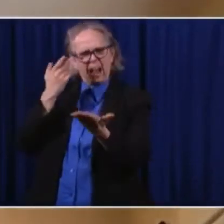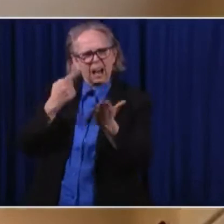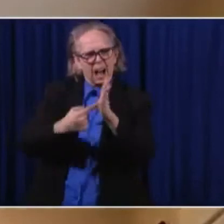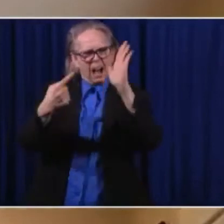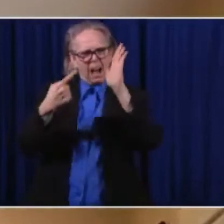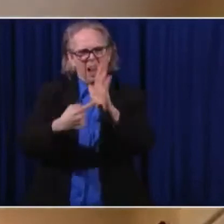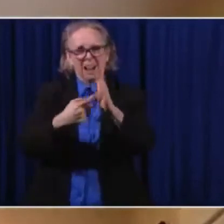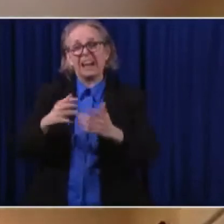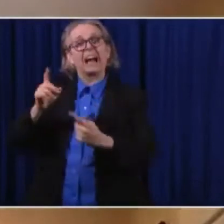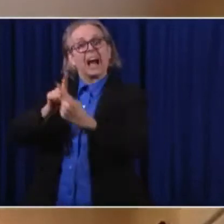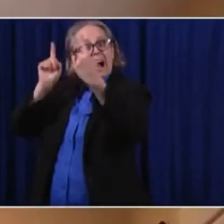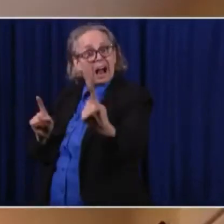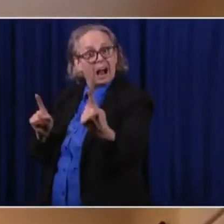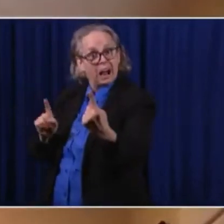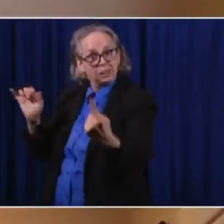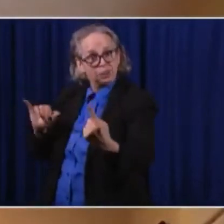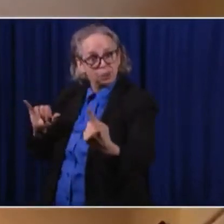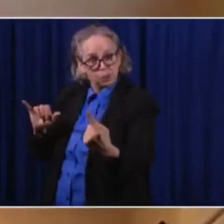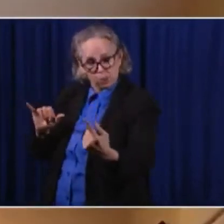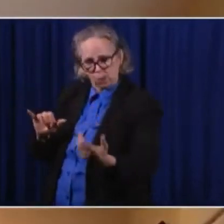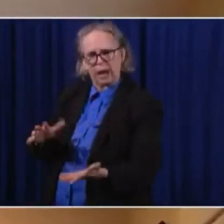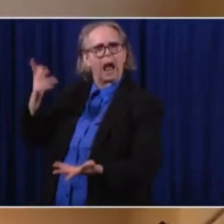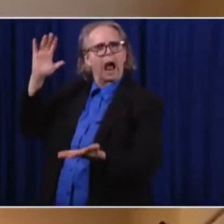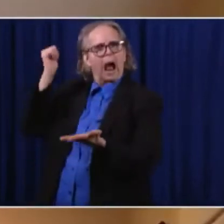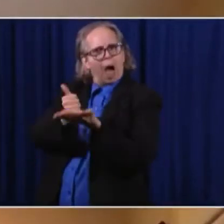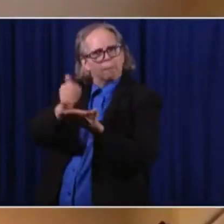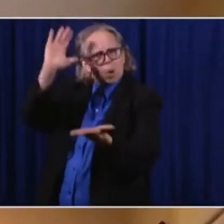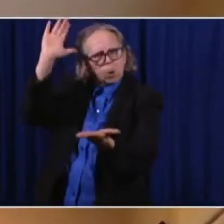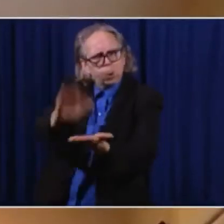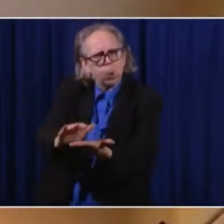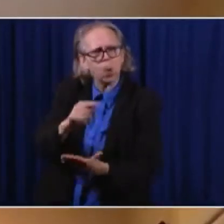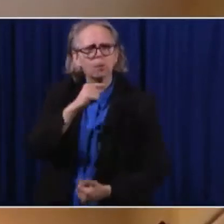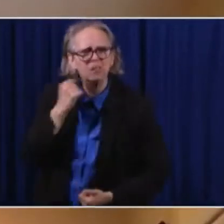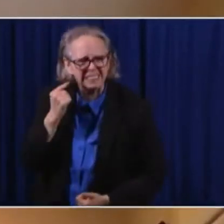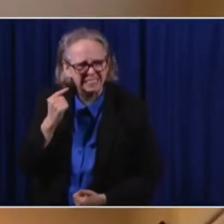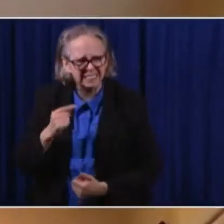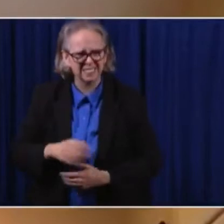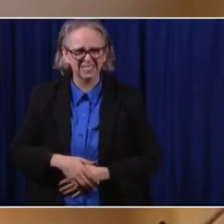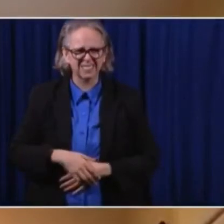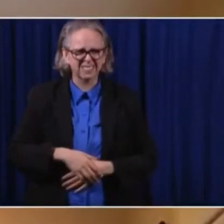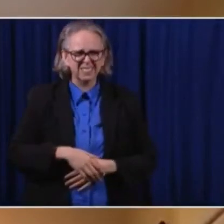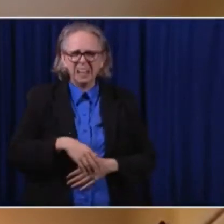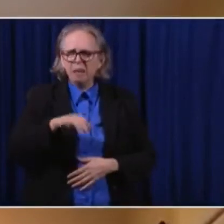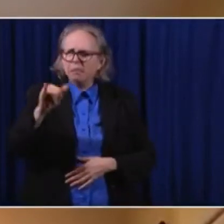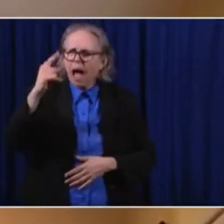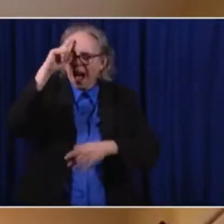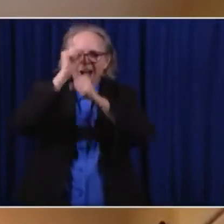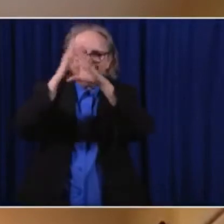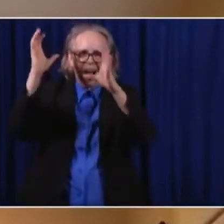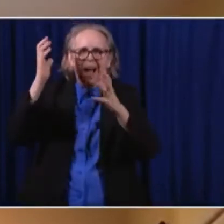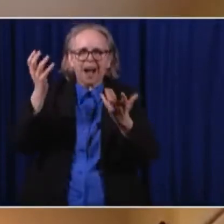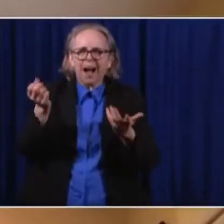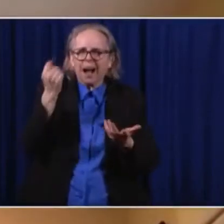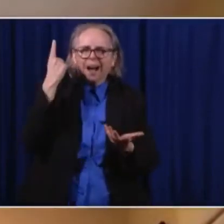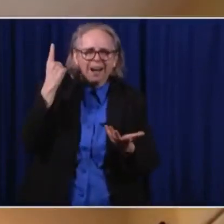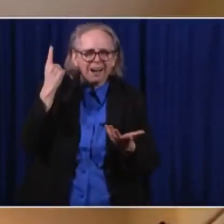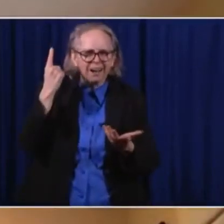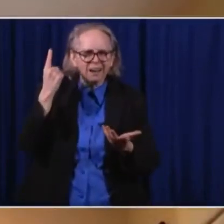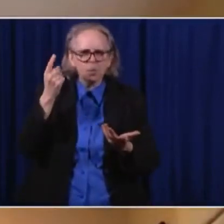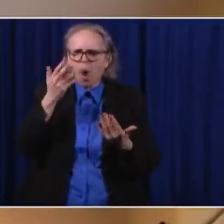the spread of this, and it defies common sense. If one understands the very good science around the droplet nature of